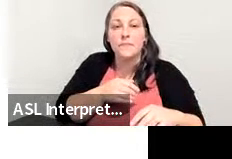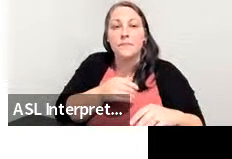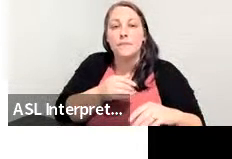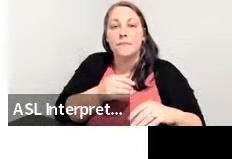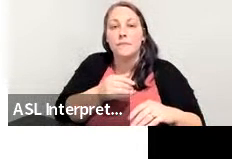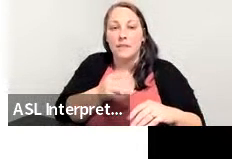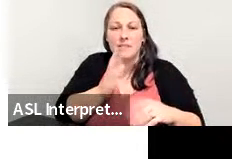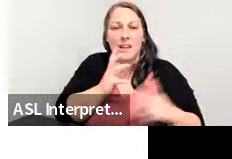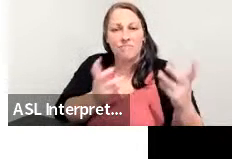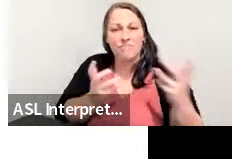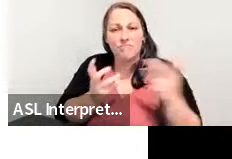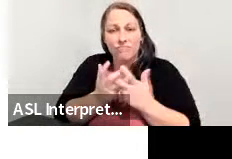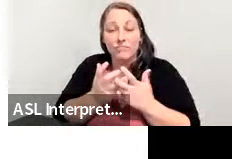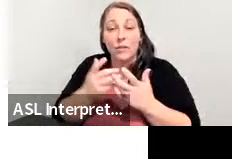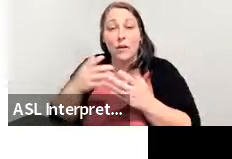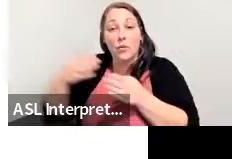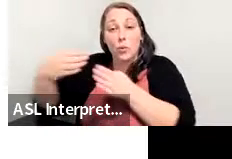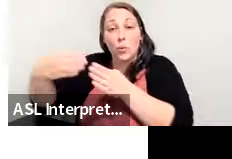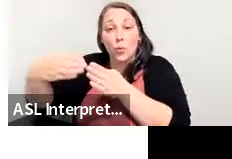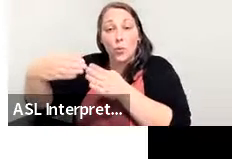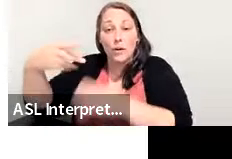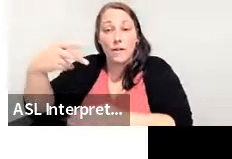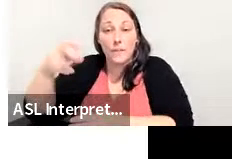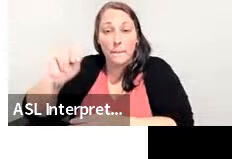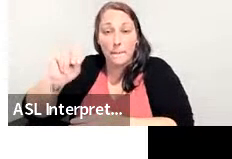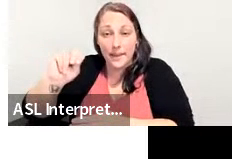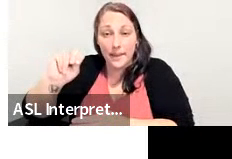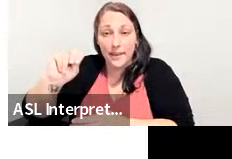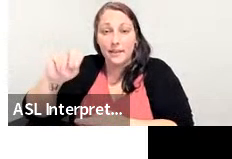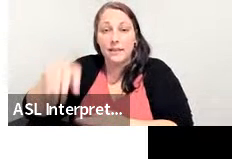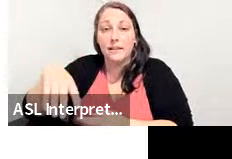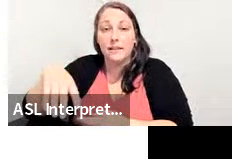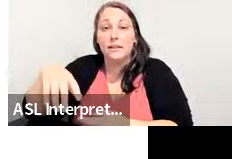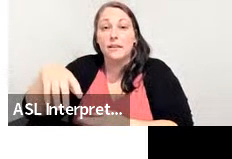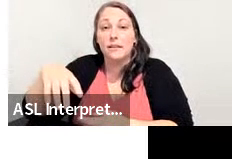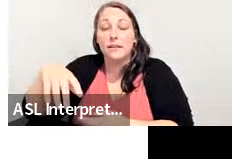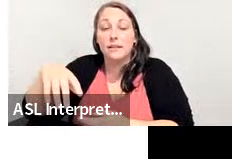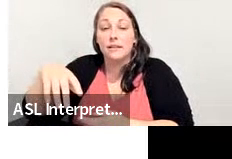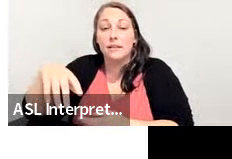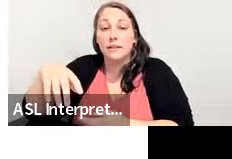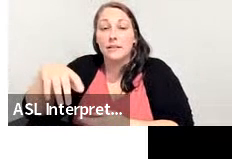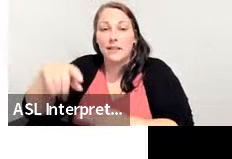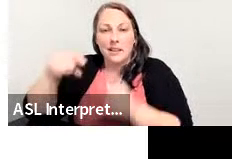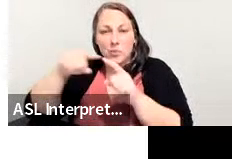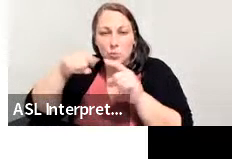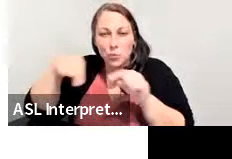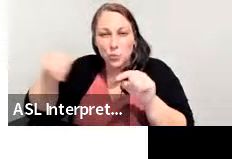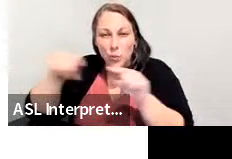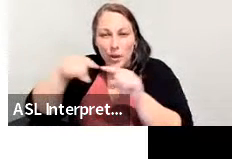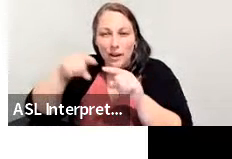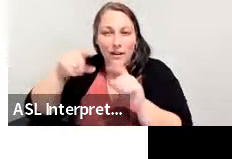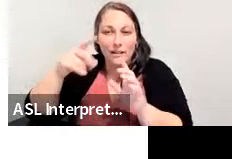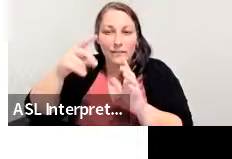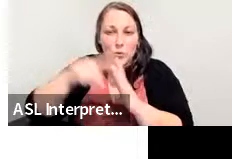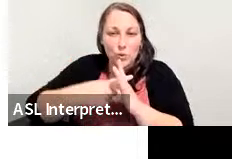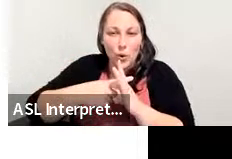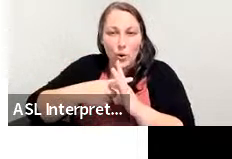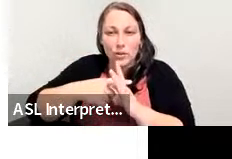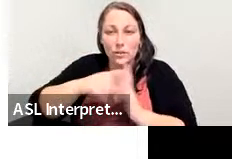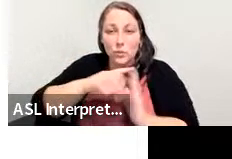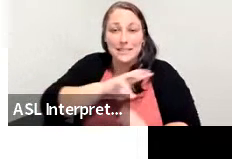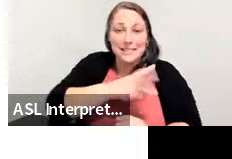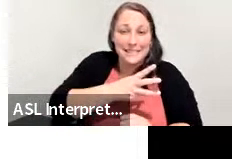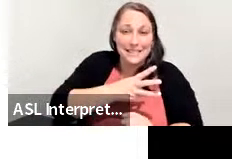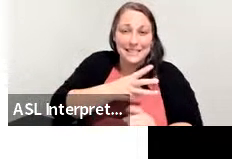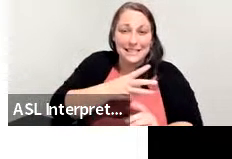nice square extrusion essentially out of that brick. Right. And you start to do it on the Penn and 6th Street side,